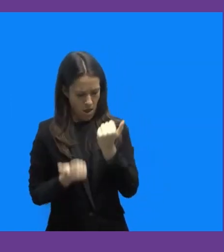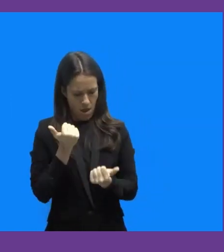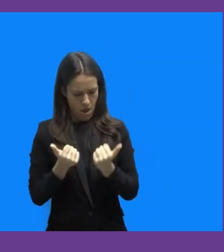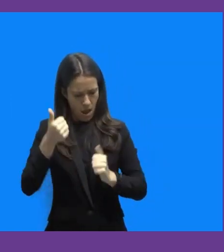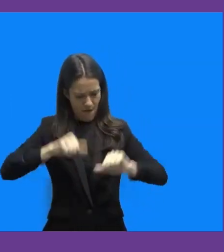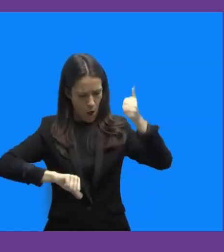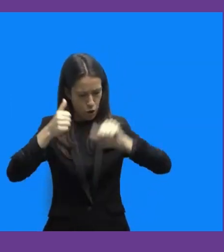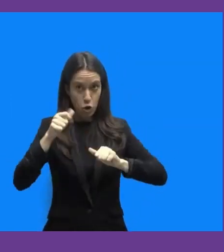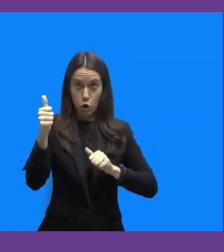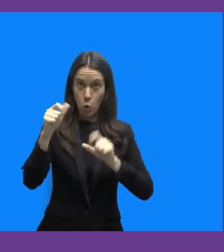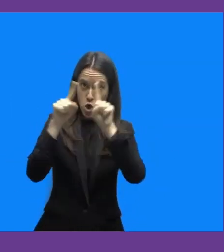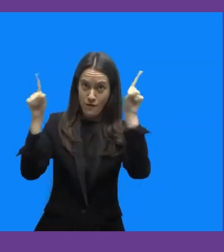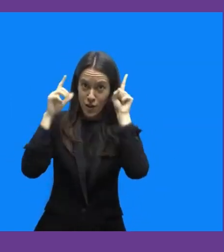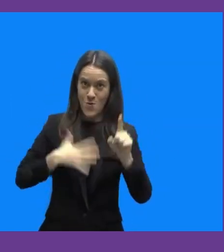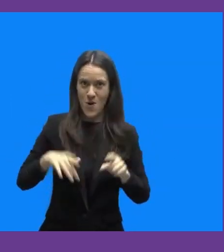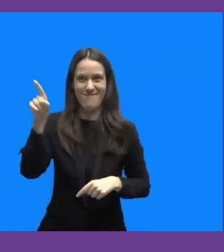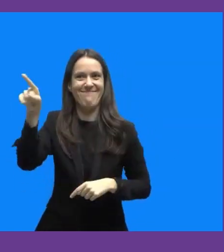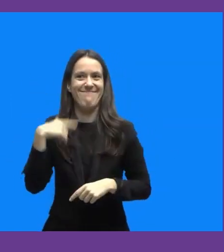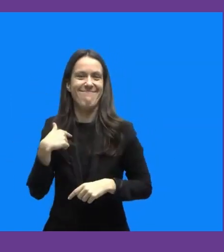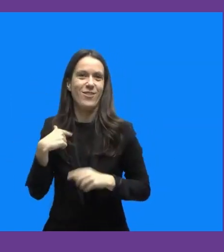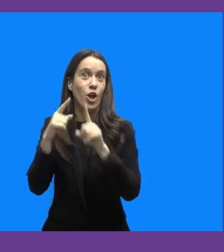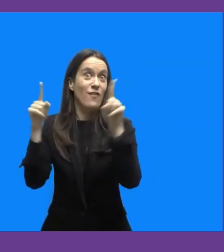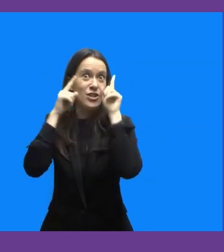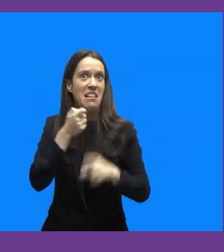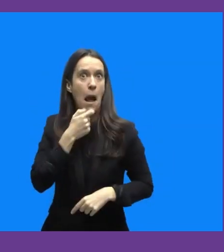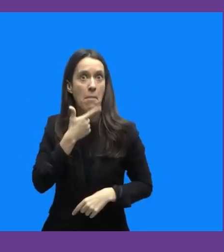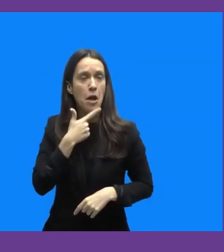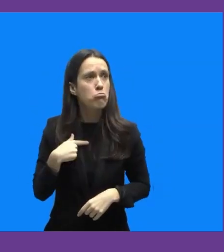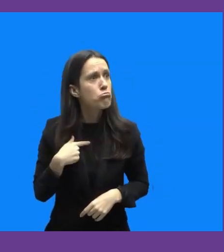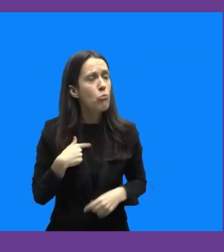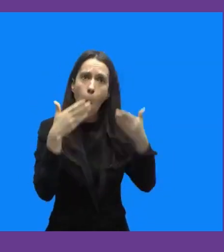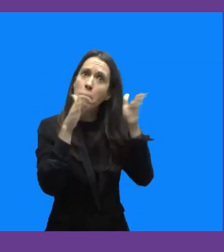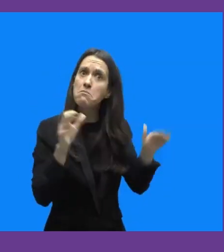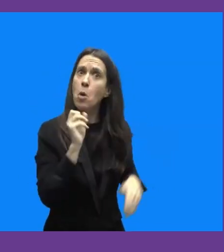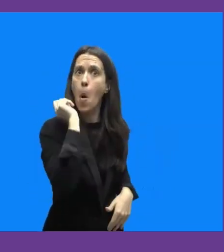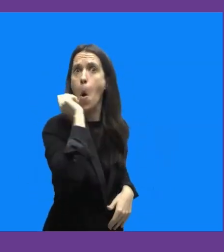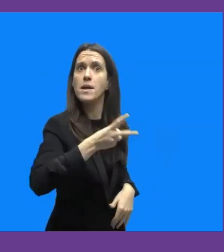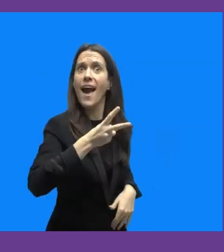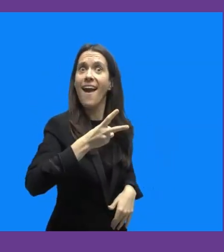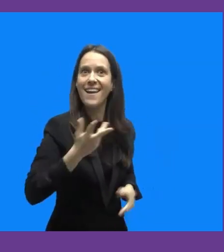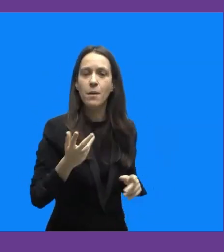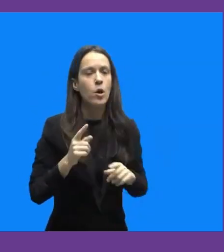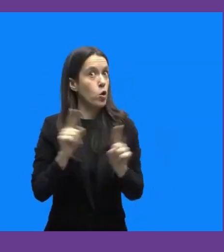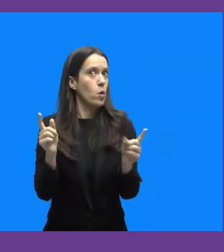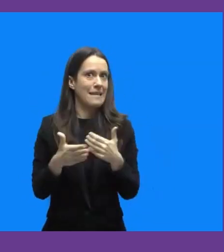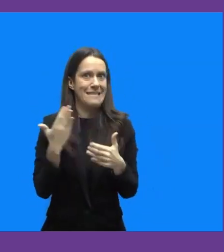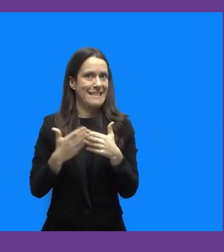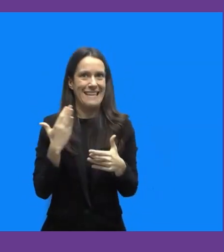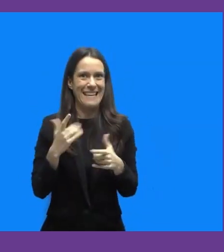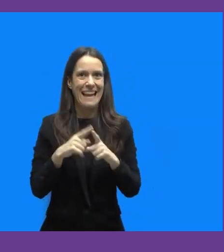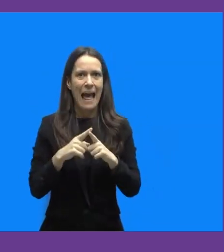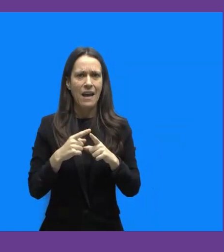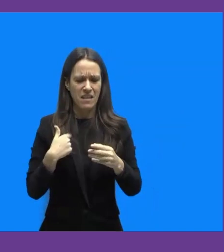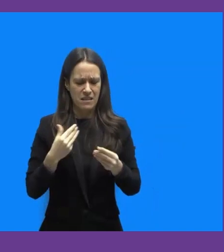a challenge. And also, like we were saying before, it was not really easy. It was an easy tool, according